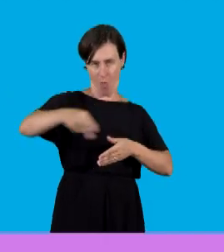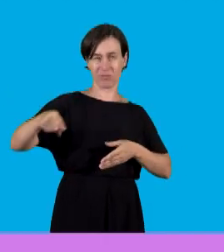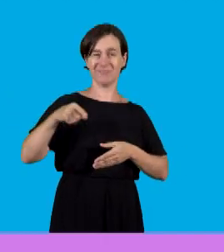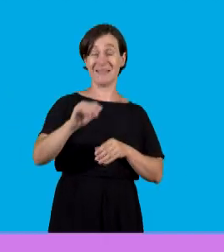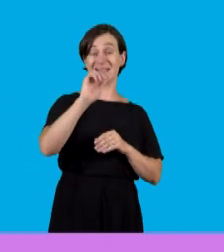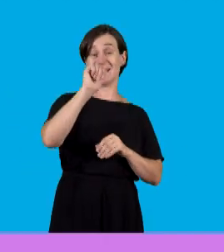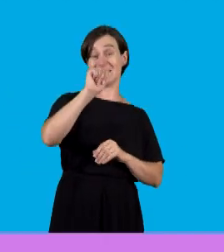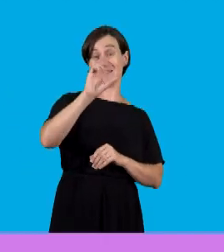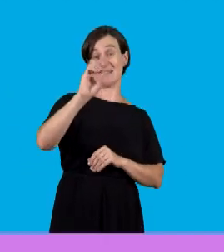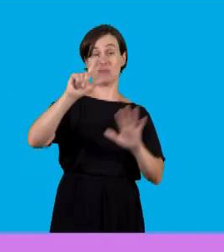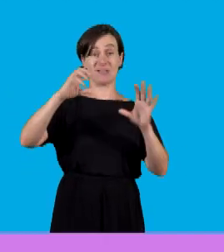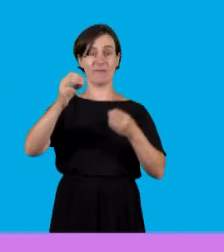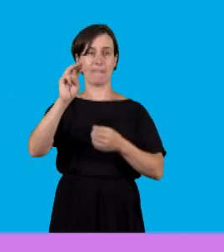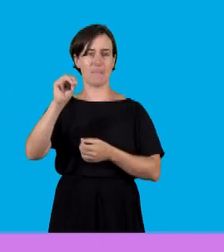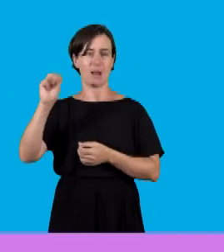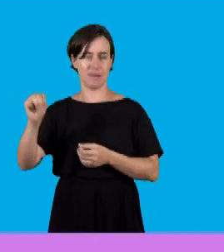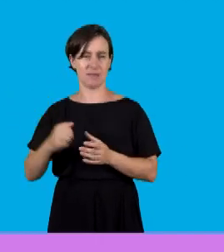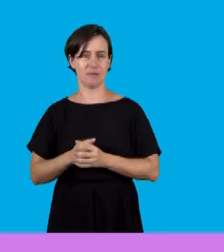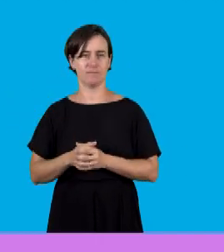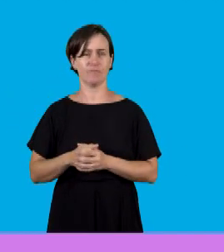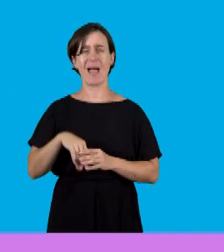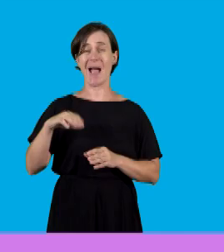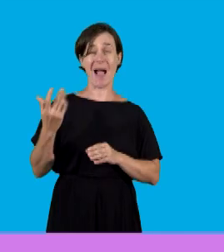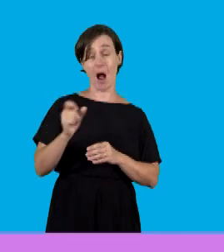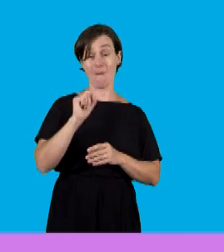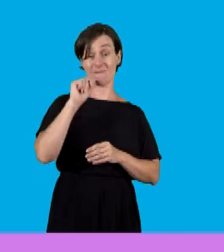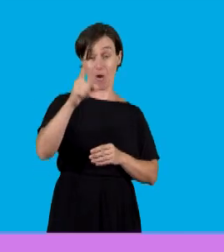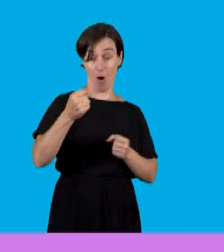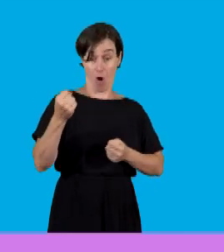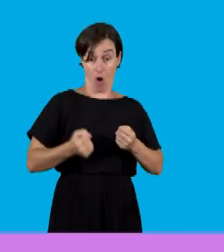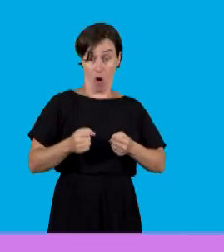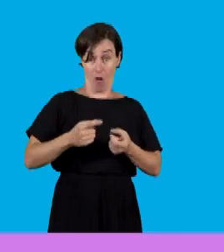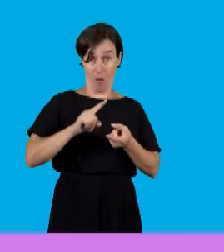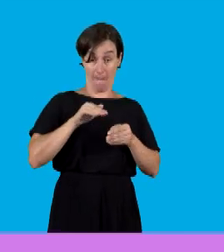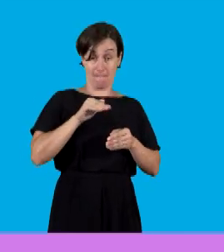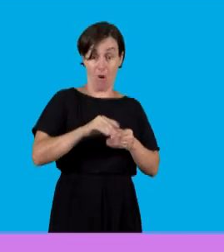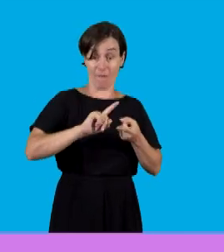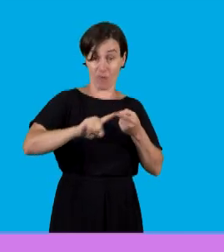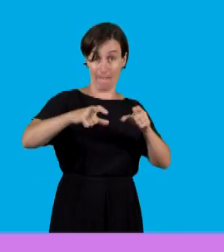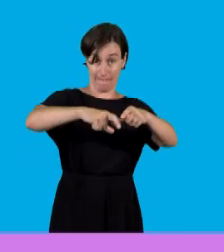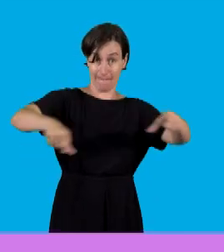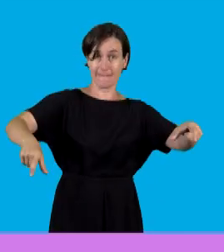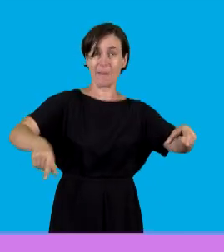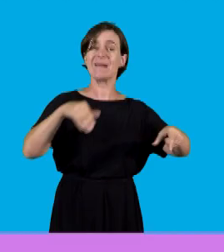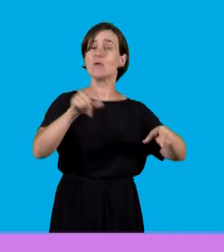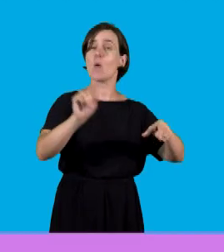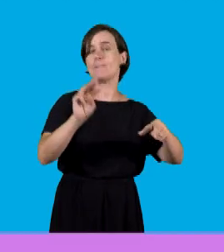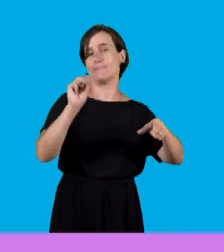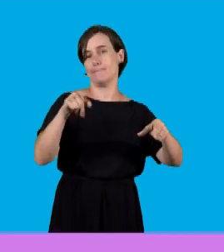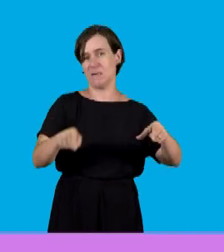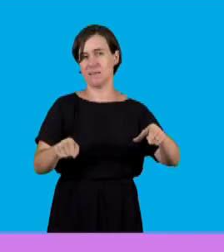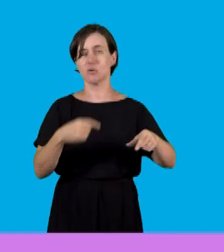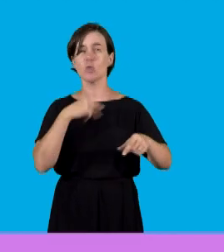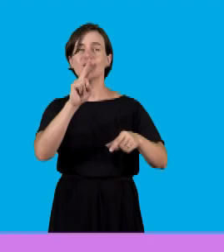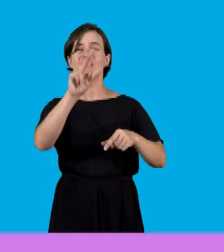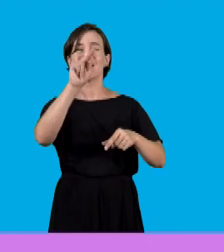670 millimeters from the pavement. How far is the car from the pavement in meters? So you're converting from millimeter to meter.